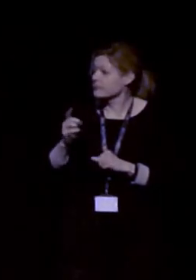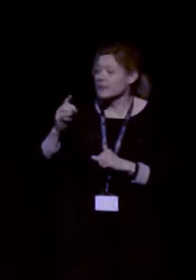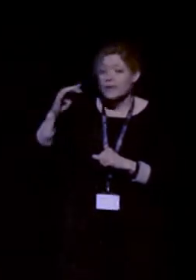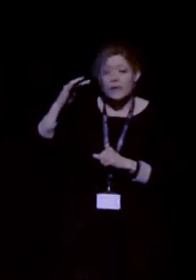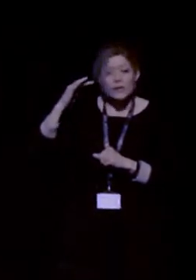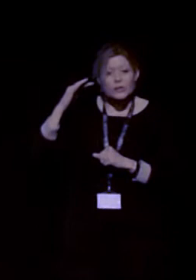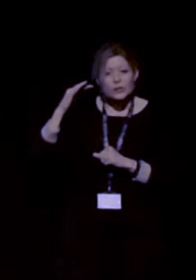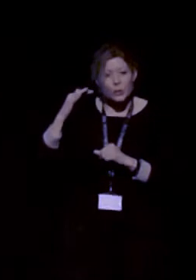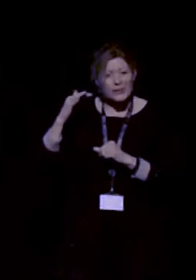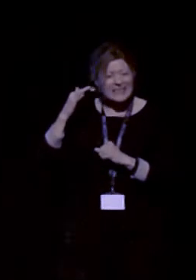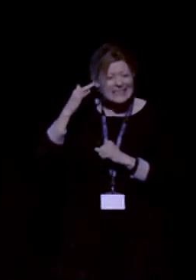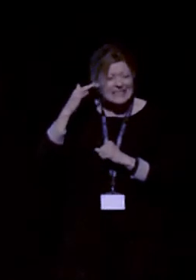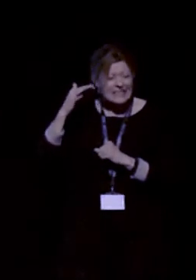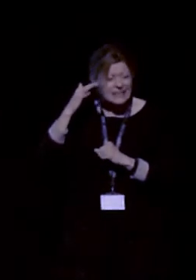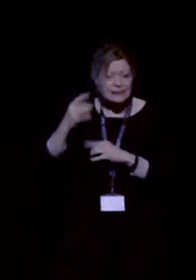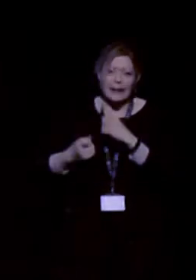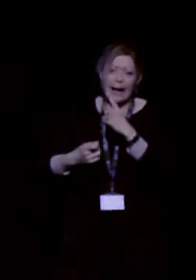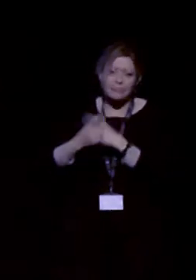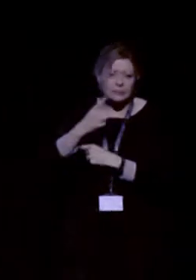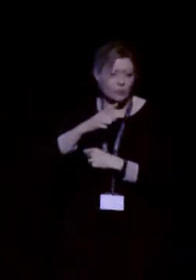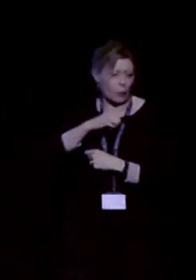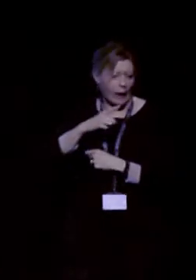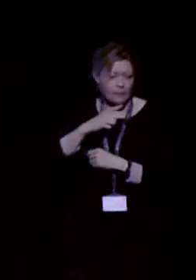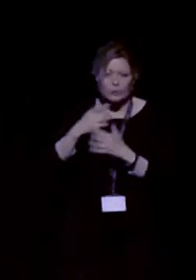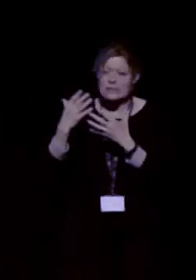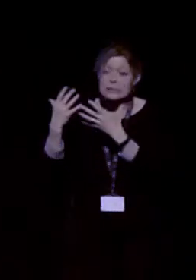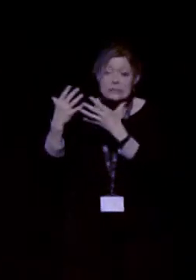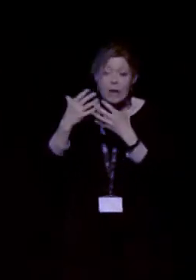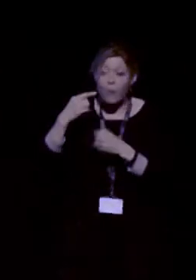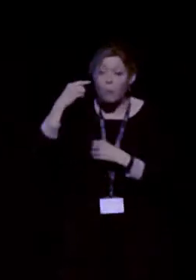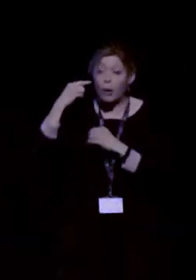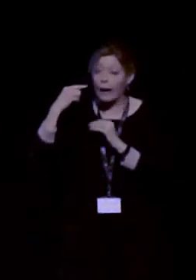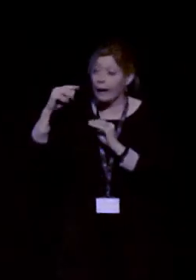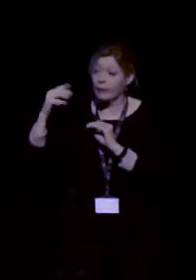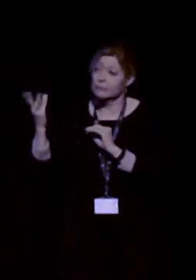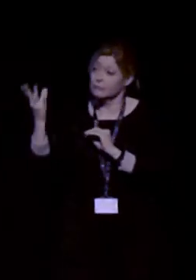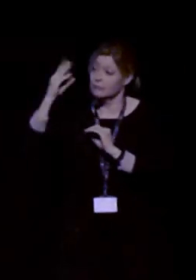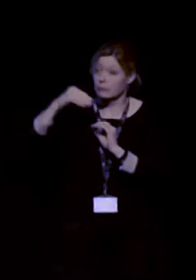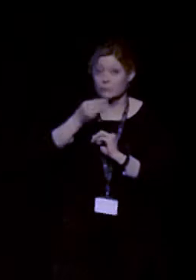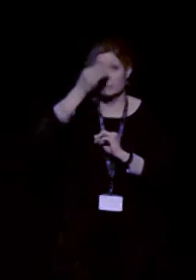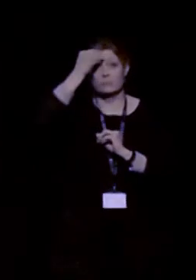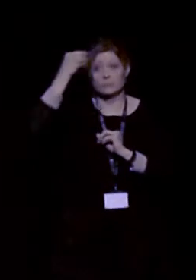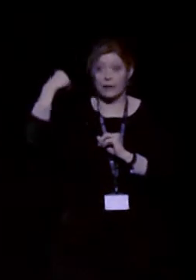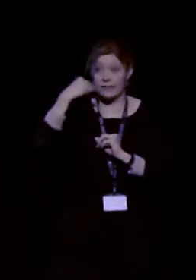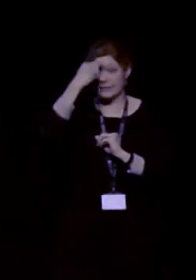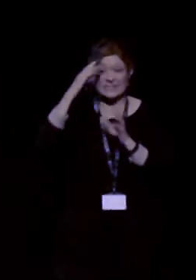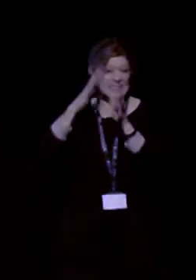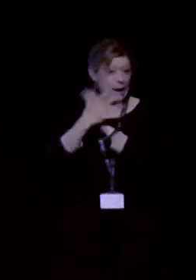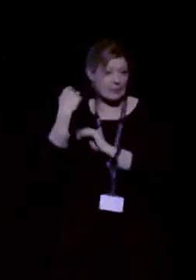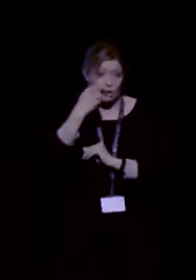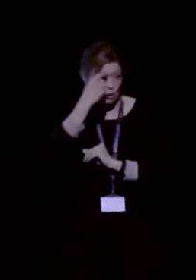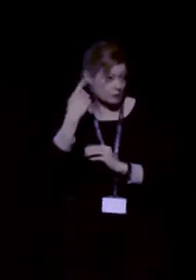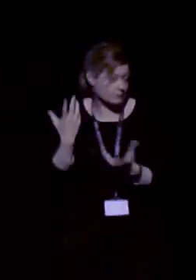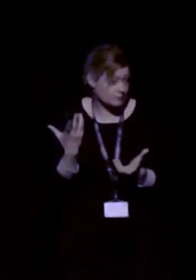in the auditory system, or at least we think that's the case. Now that damage might be something that you can measure with a standard